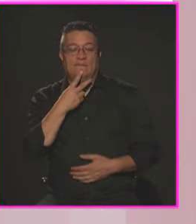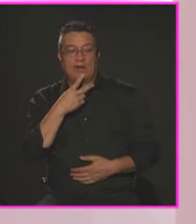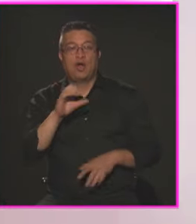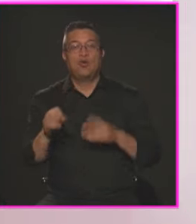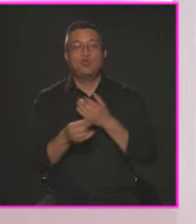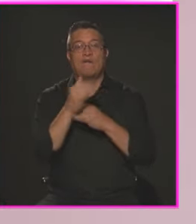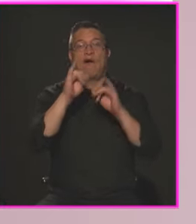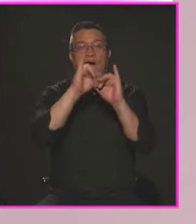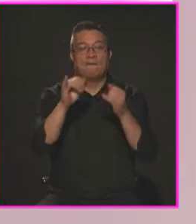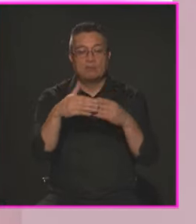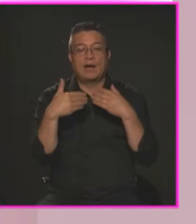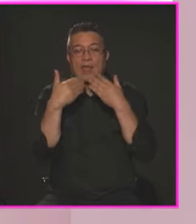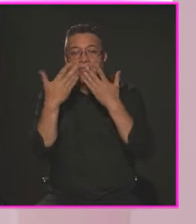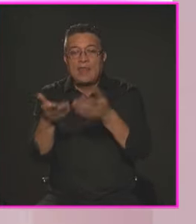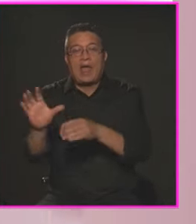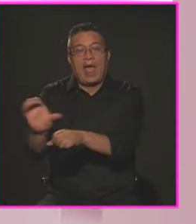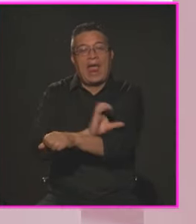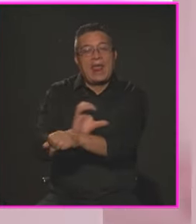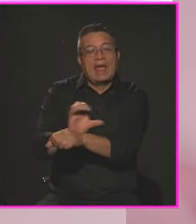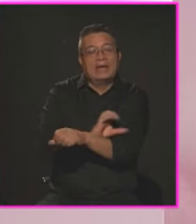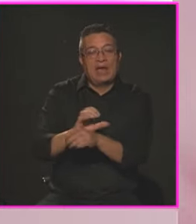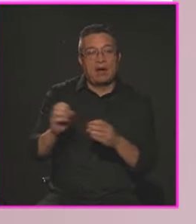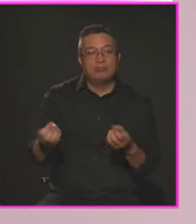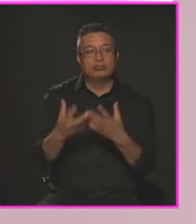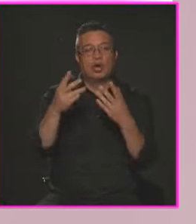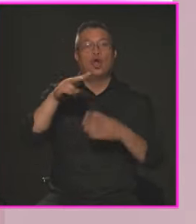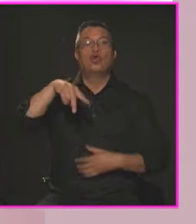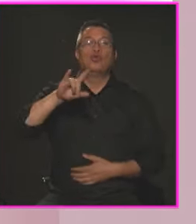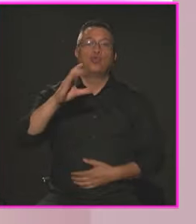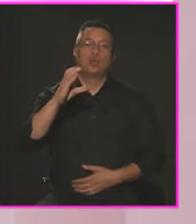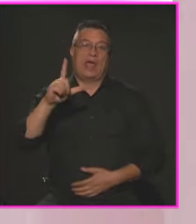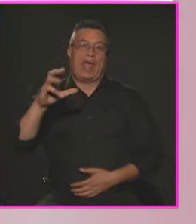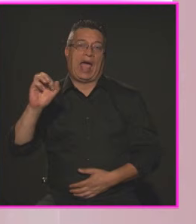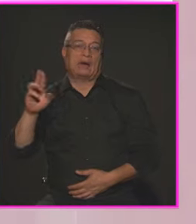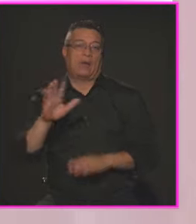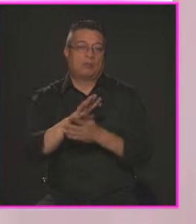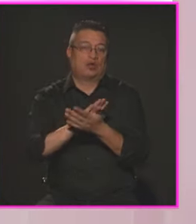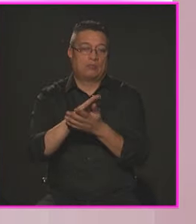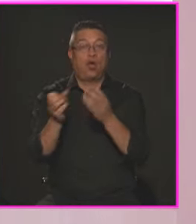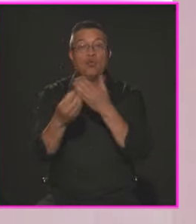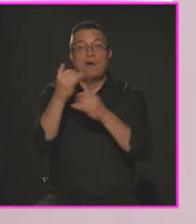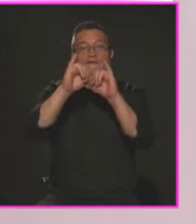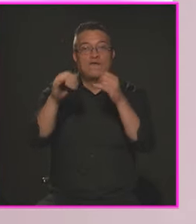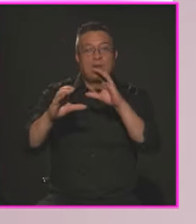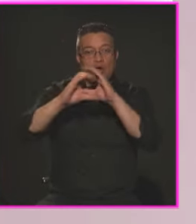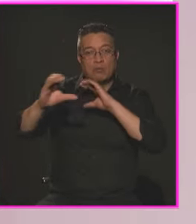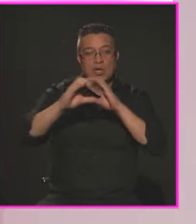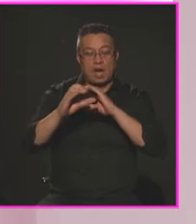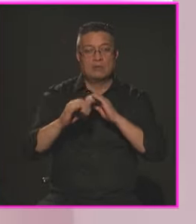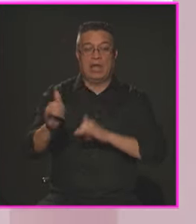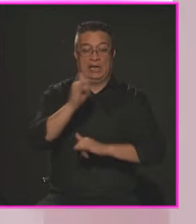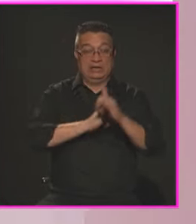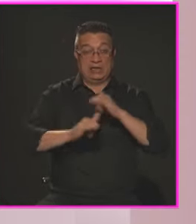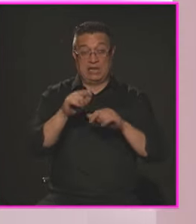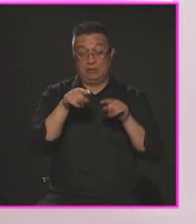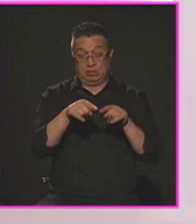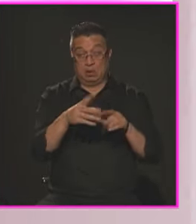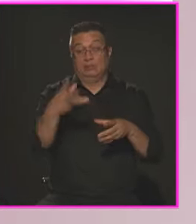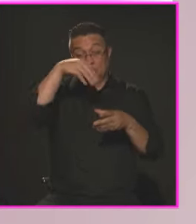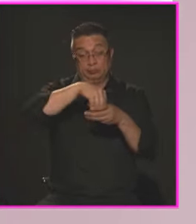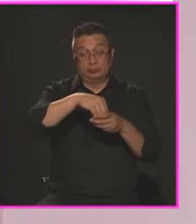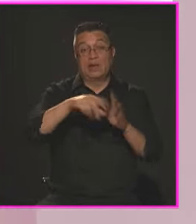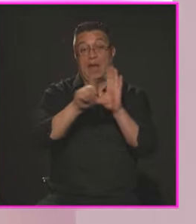energy, I talk about nuclear energy, for instance. New way to communicate, the internet is based on quantum laws. To